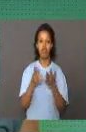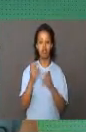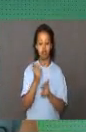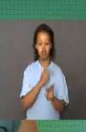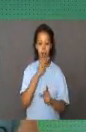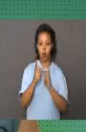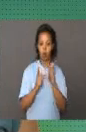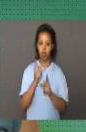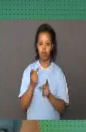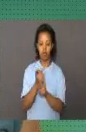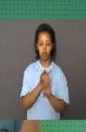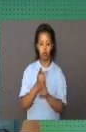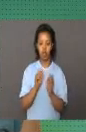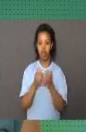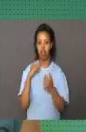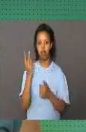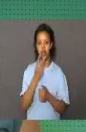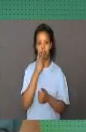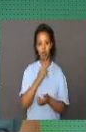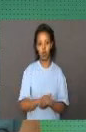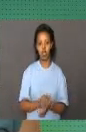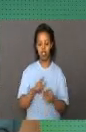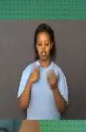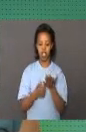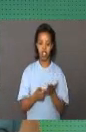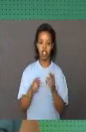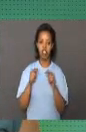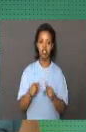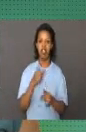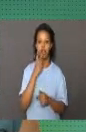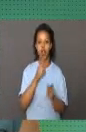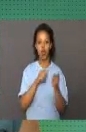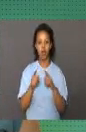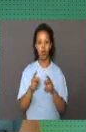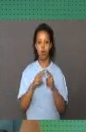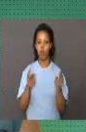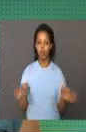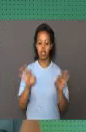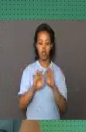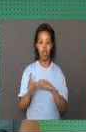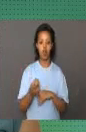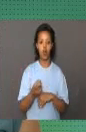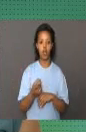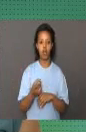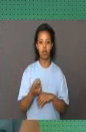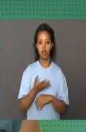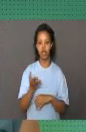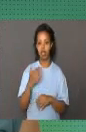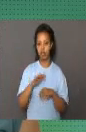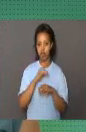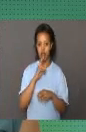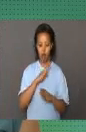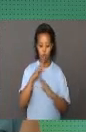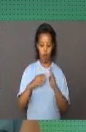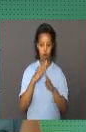Today, we will turn our attention to another very important field in which